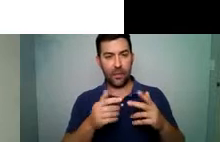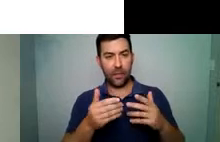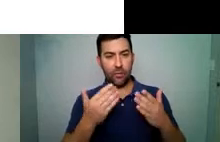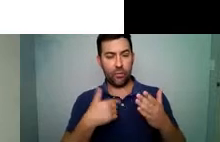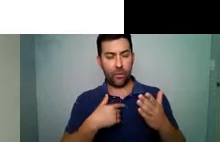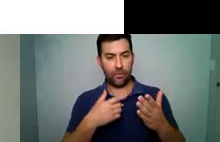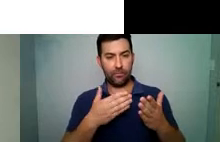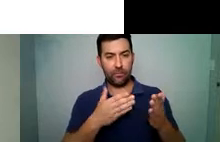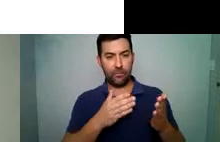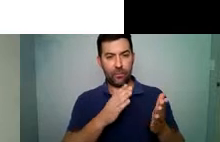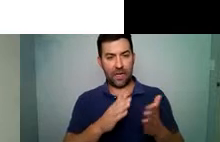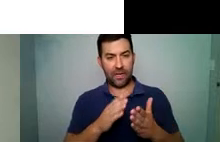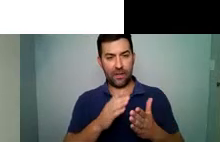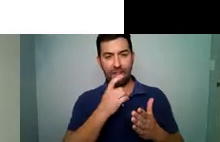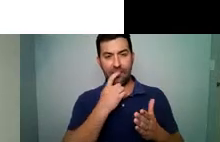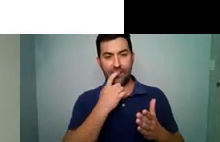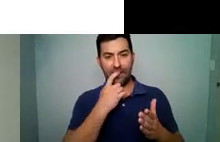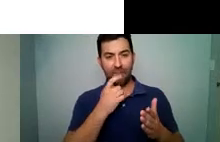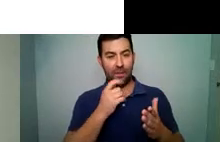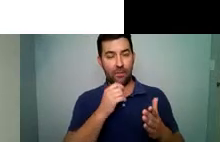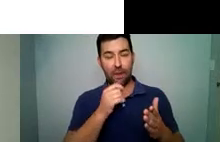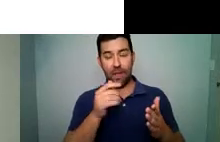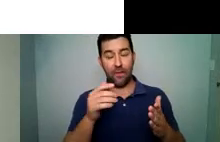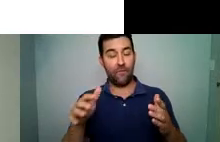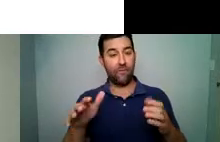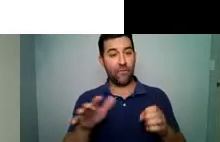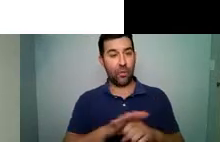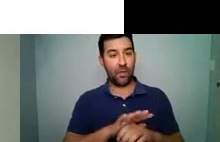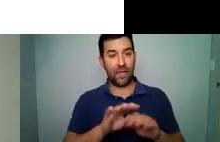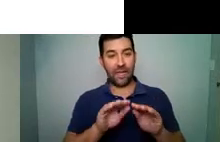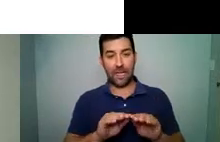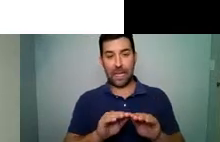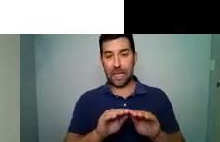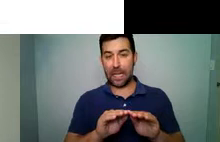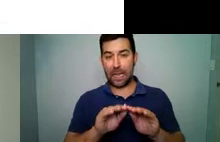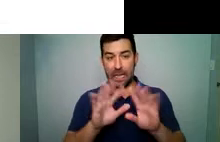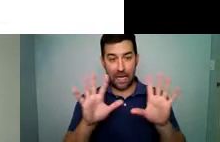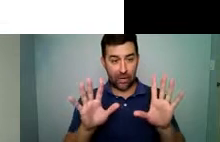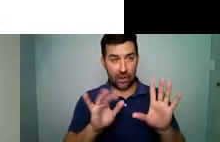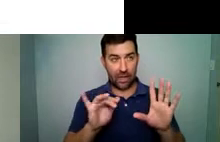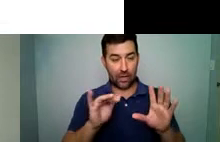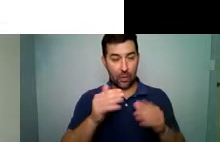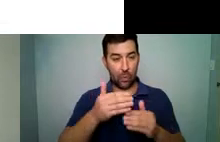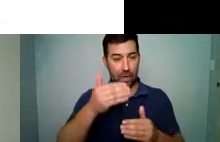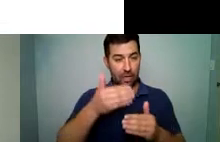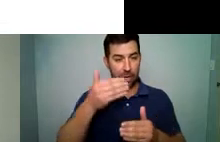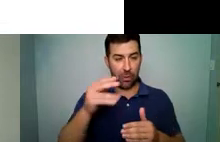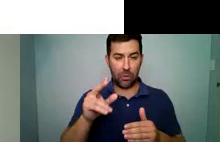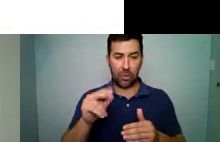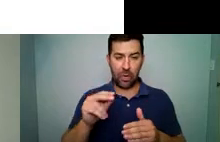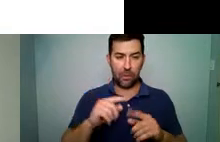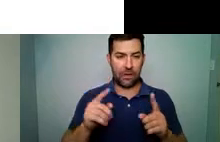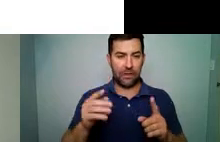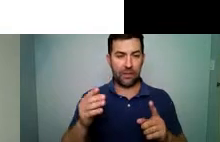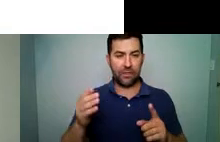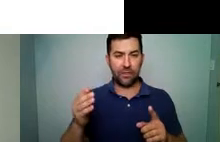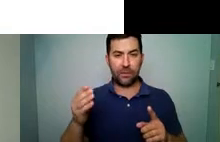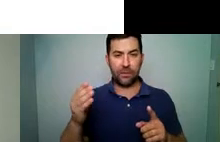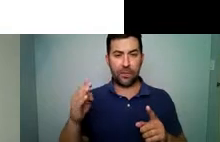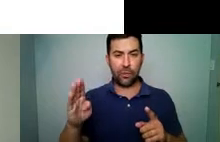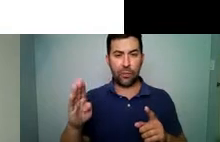glass. So while they're not, completely clear, see-through like, window, they are a blue kind of